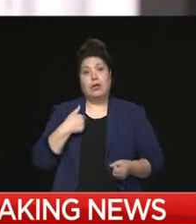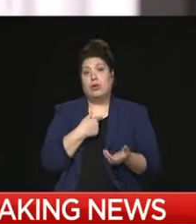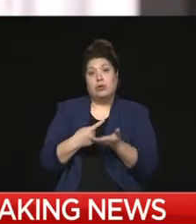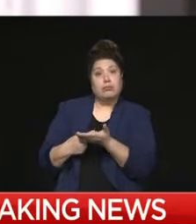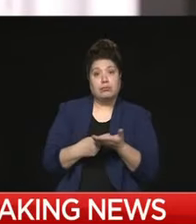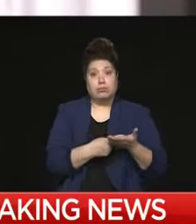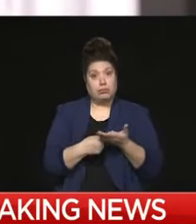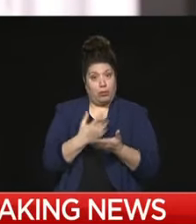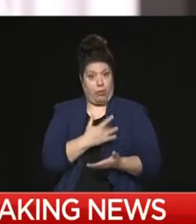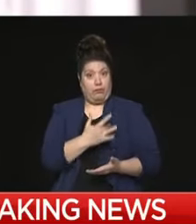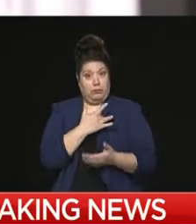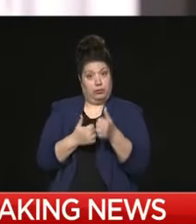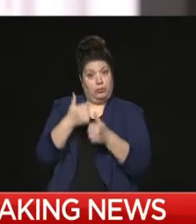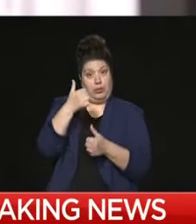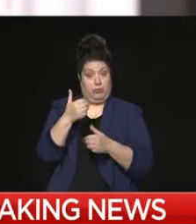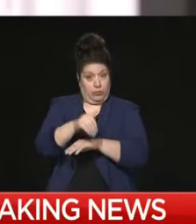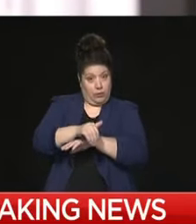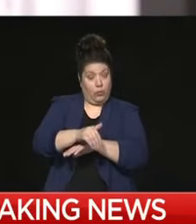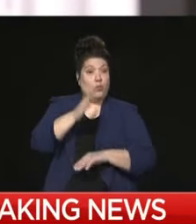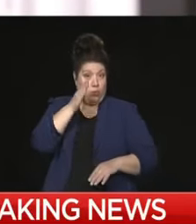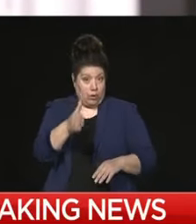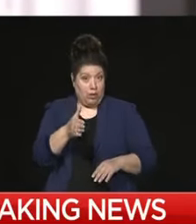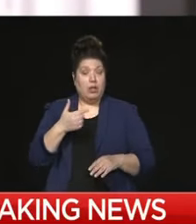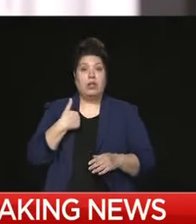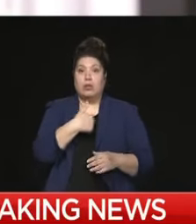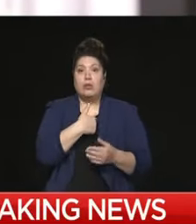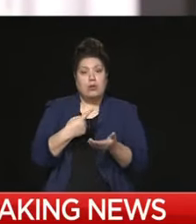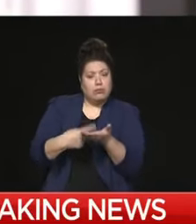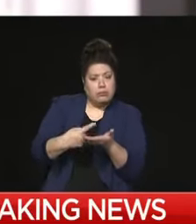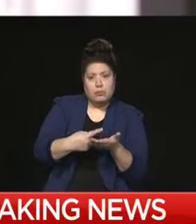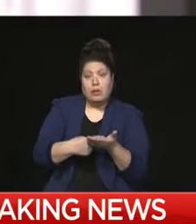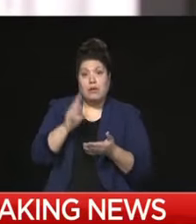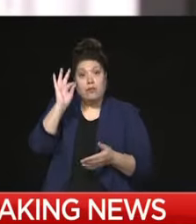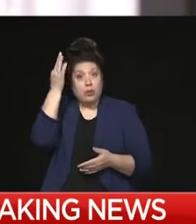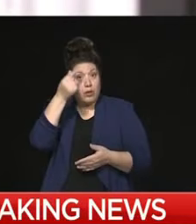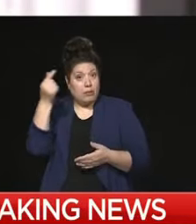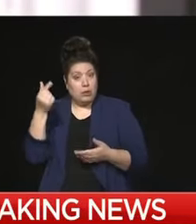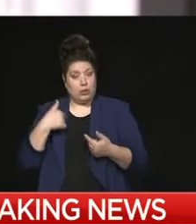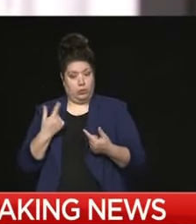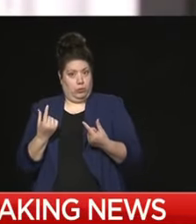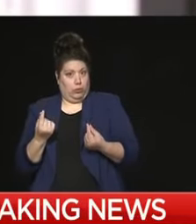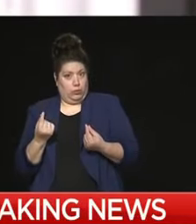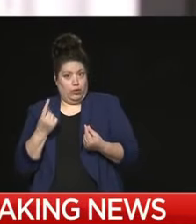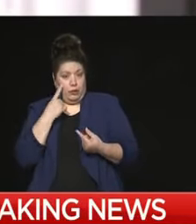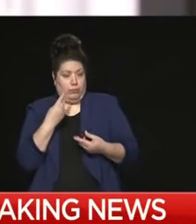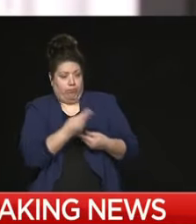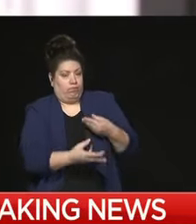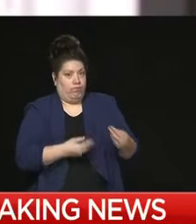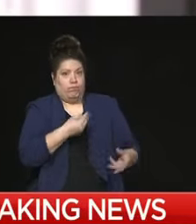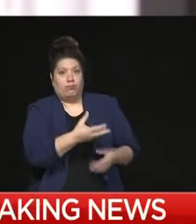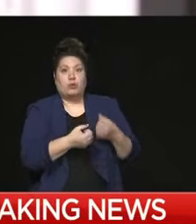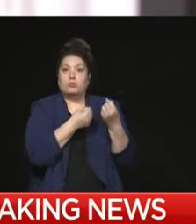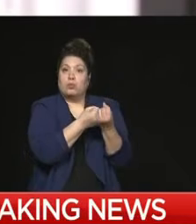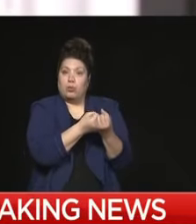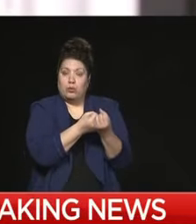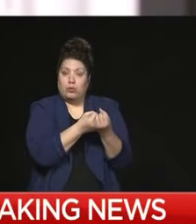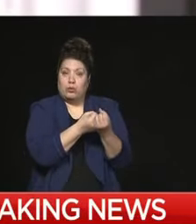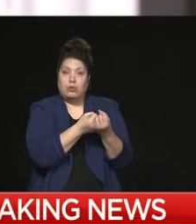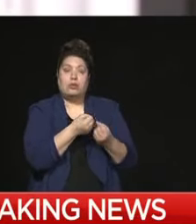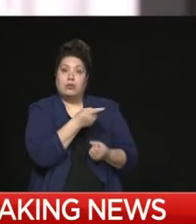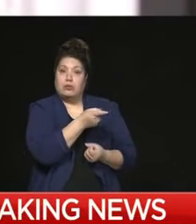provinces will focus directly on how the federal level can support the provinces in their challenges,